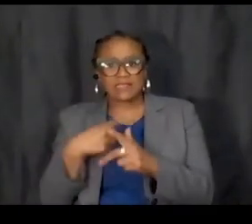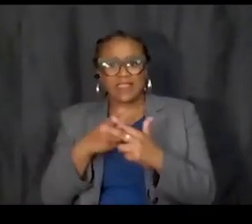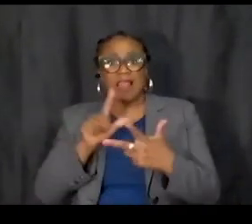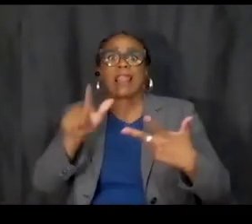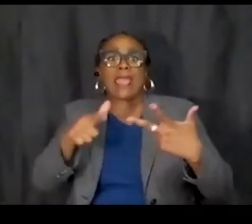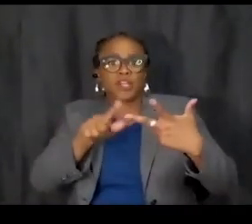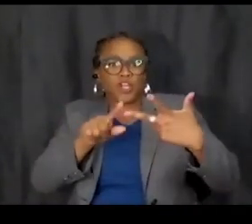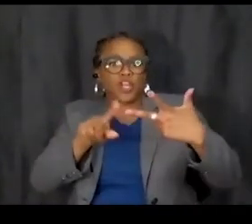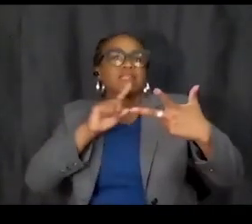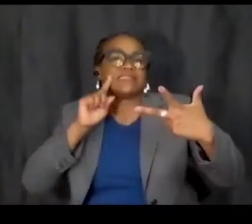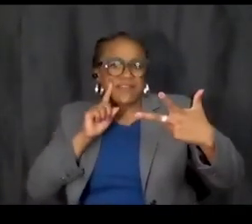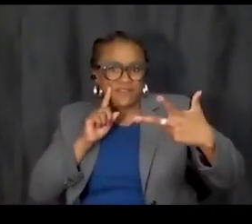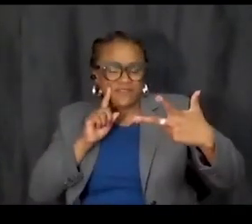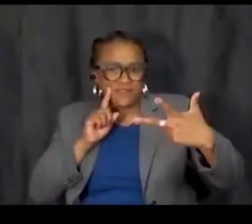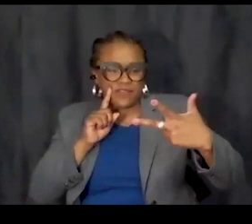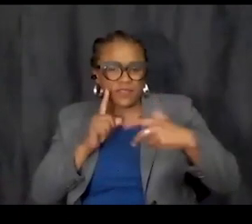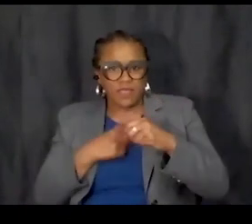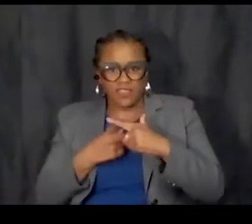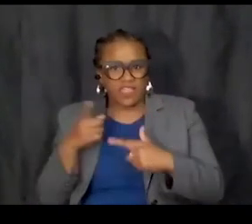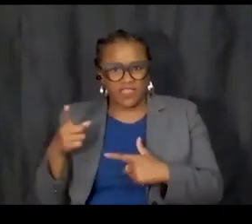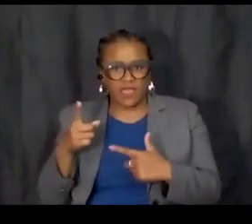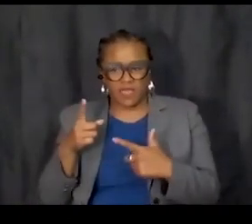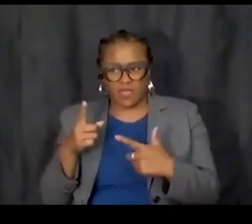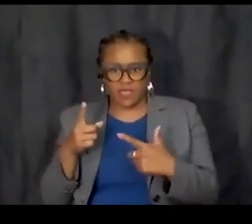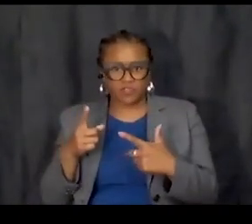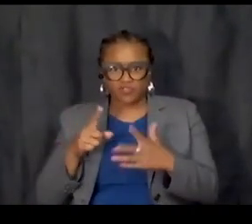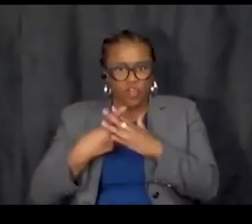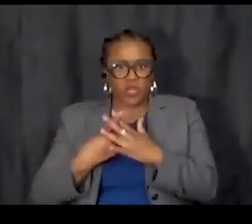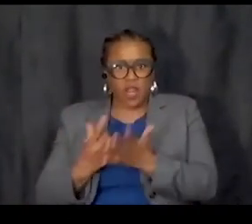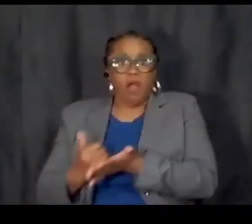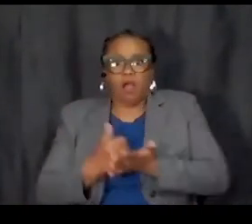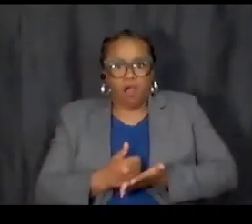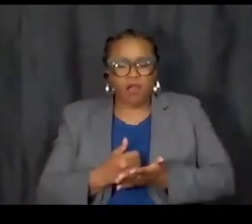there came this kind of intervention and this kind of thing.